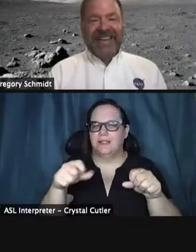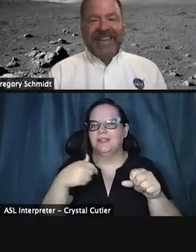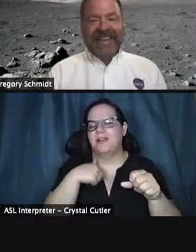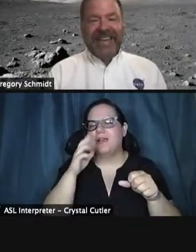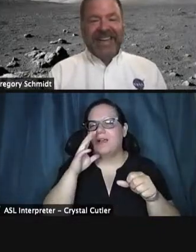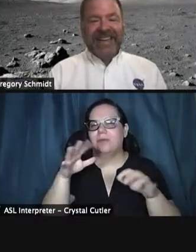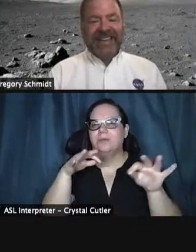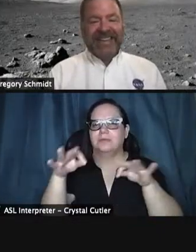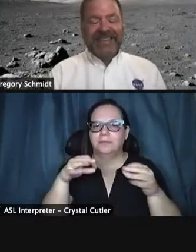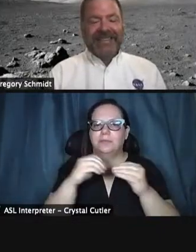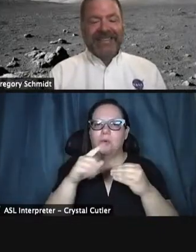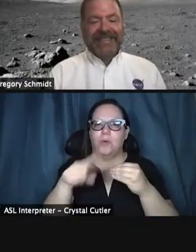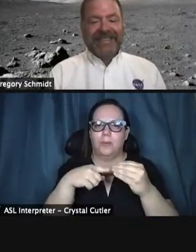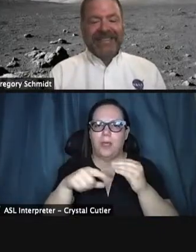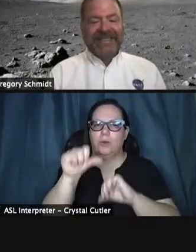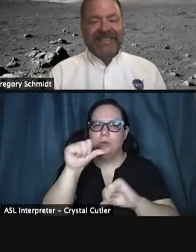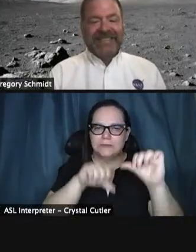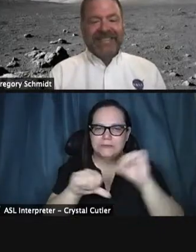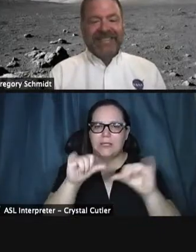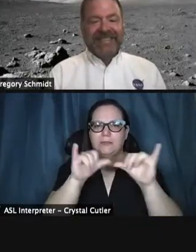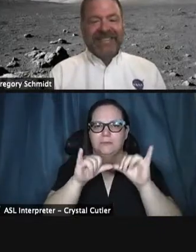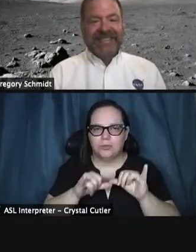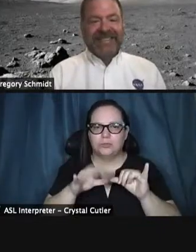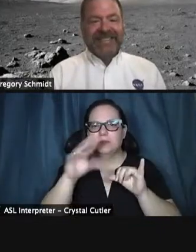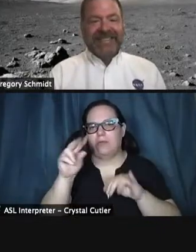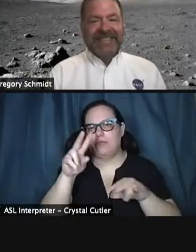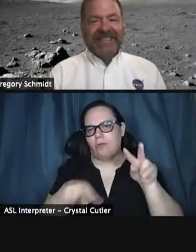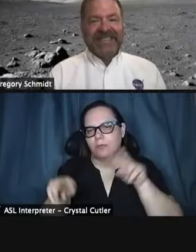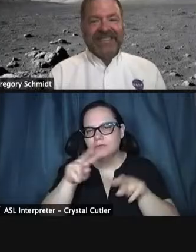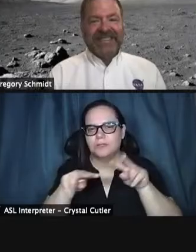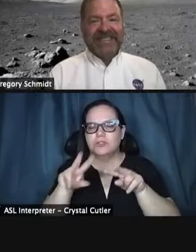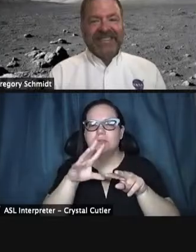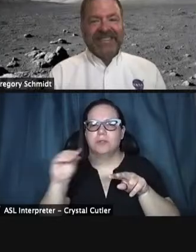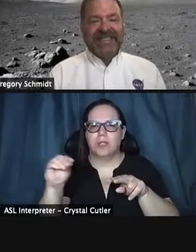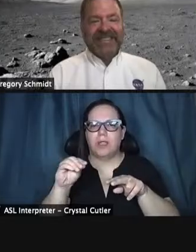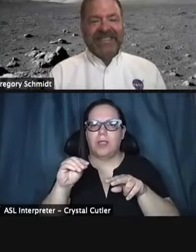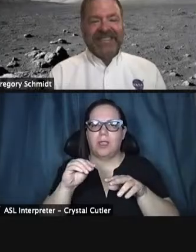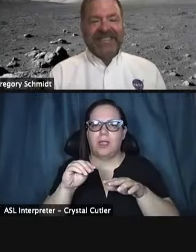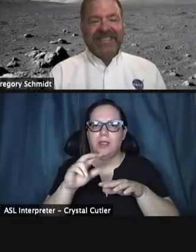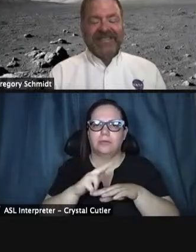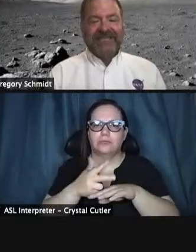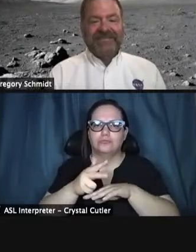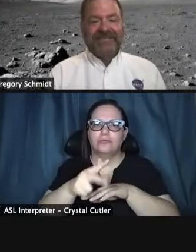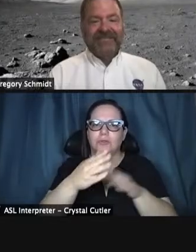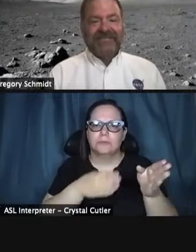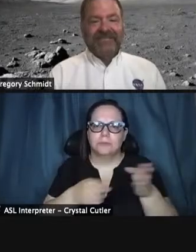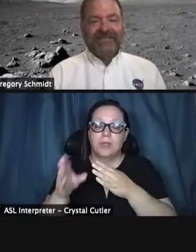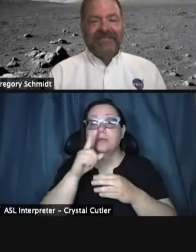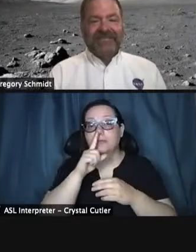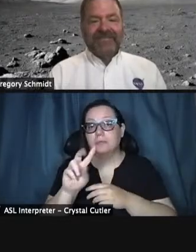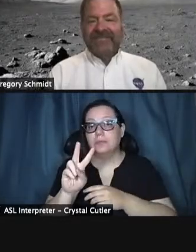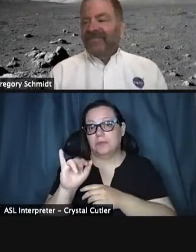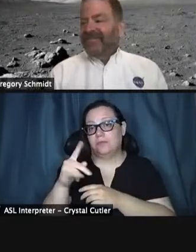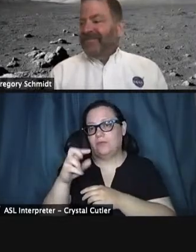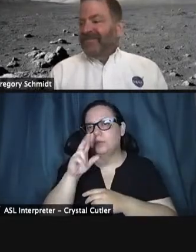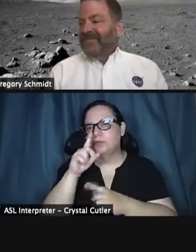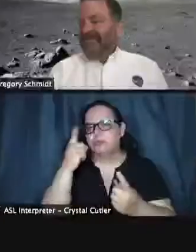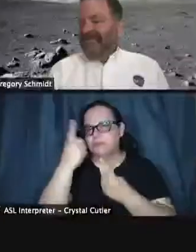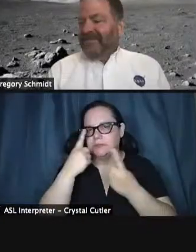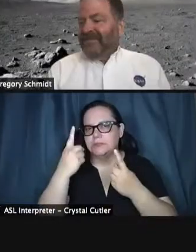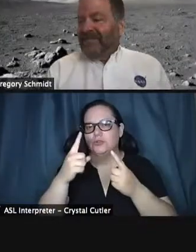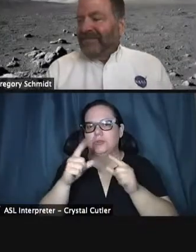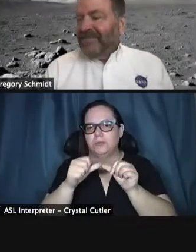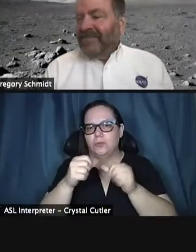more of the science measurements and observations and the traverse plan that Viper is considering as we go